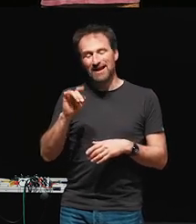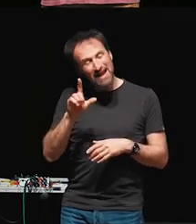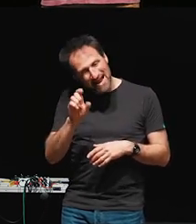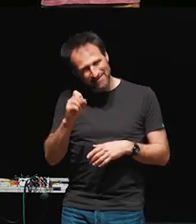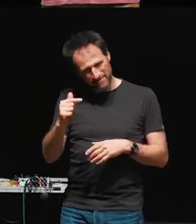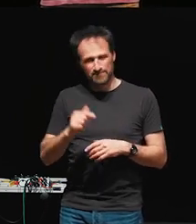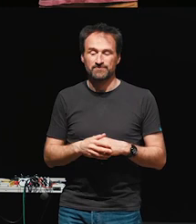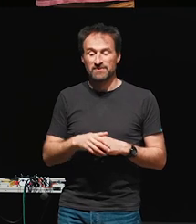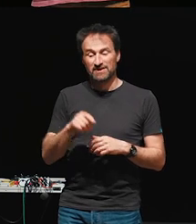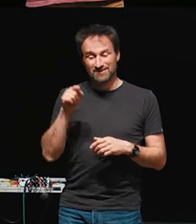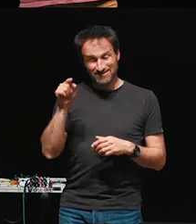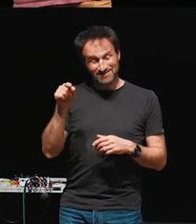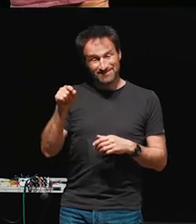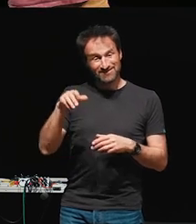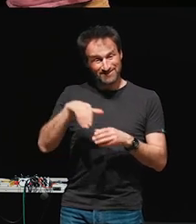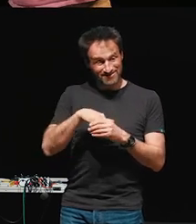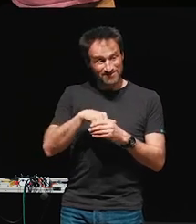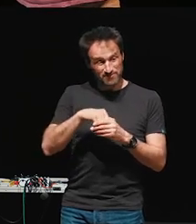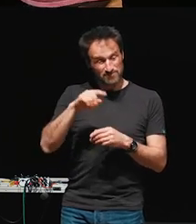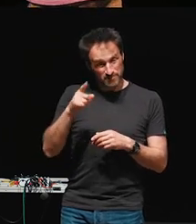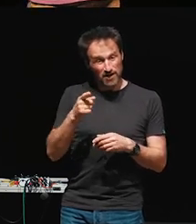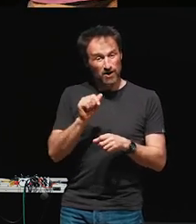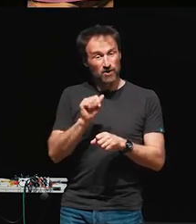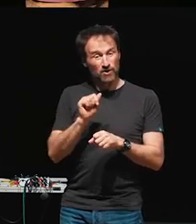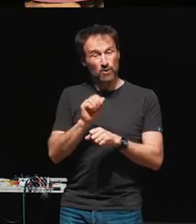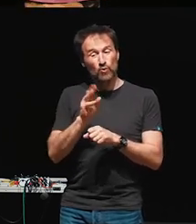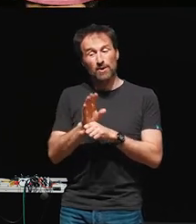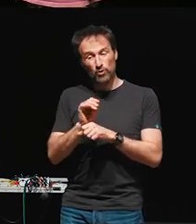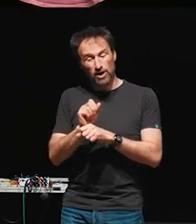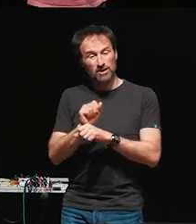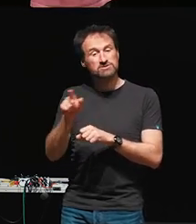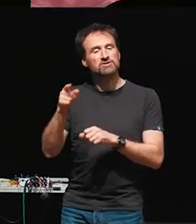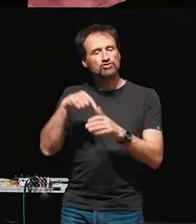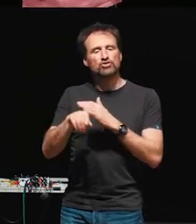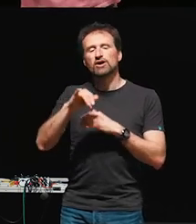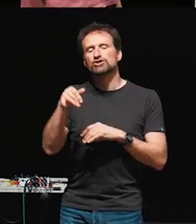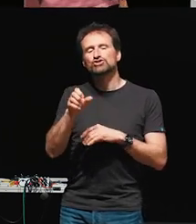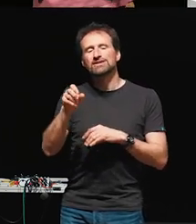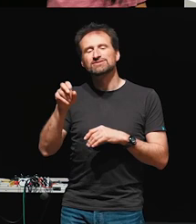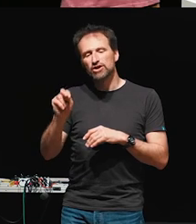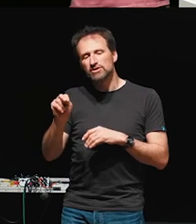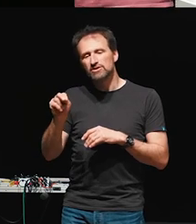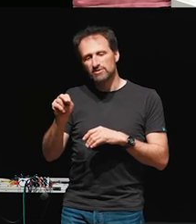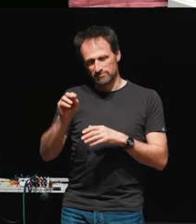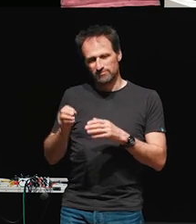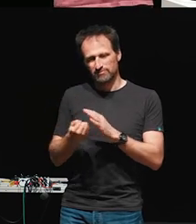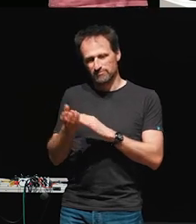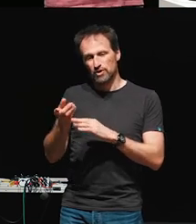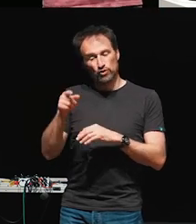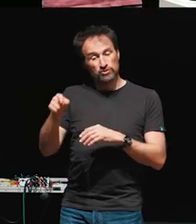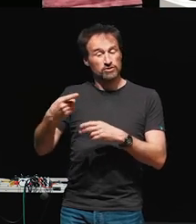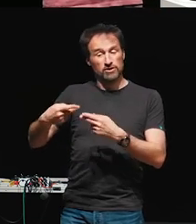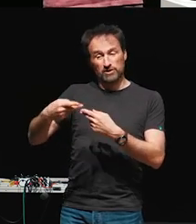that Workerize provides. So again, it's developed by Jason. And all you do is give it a function, and it'll give you back a promise-based function to use in return.